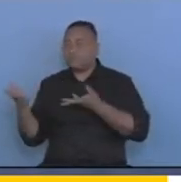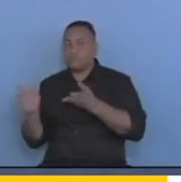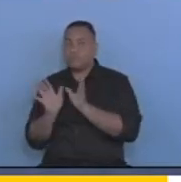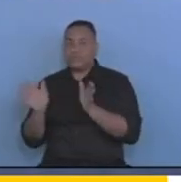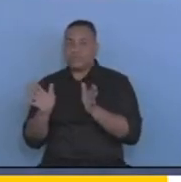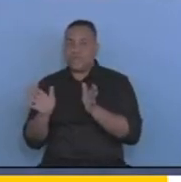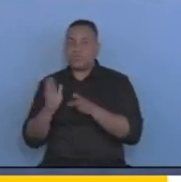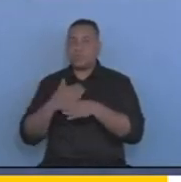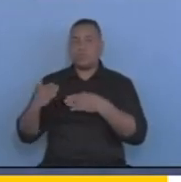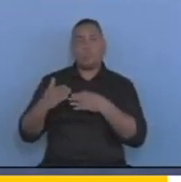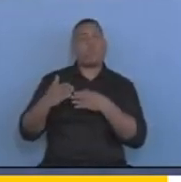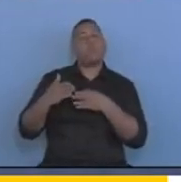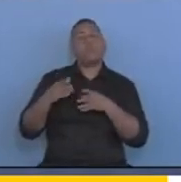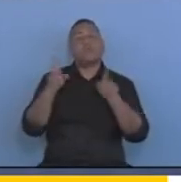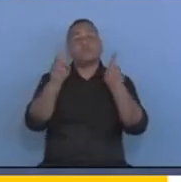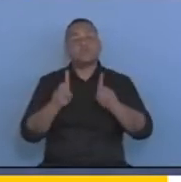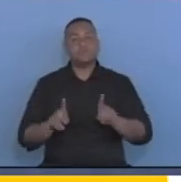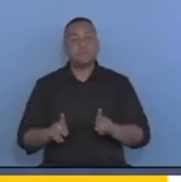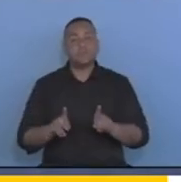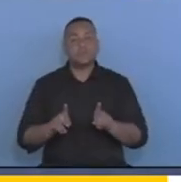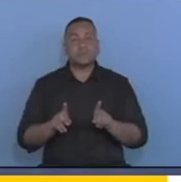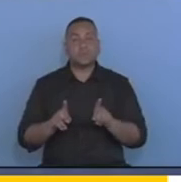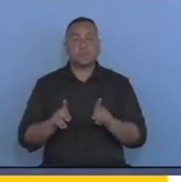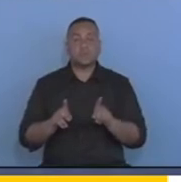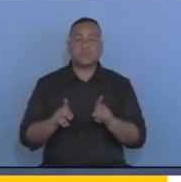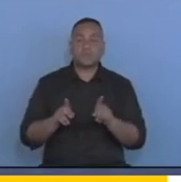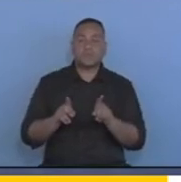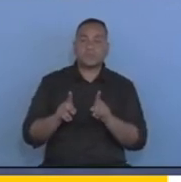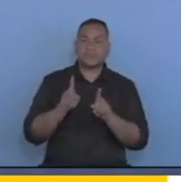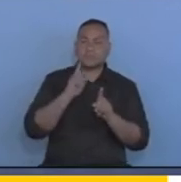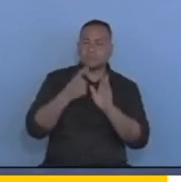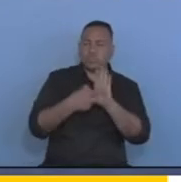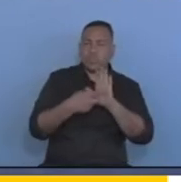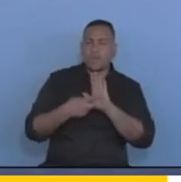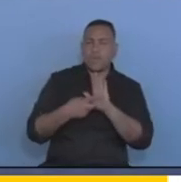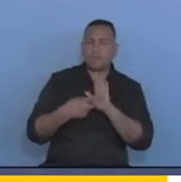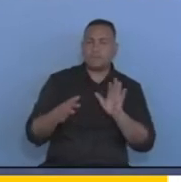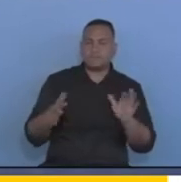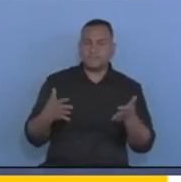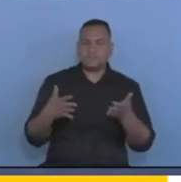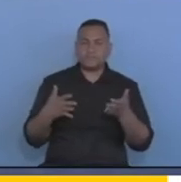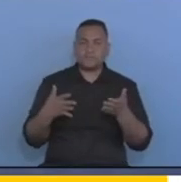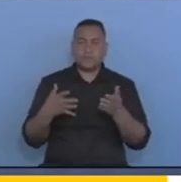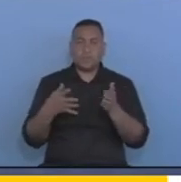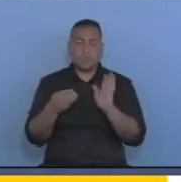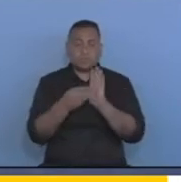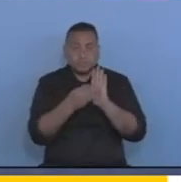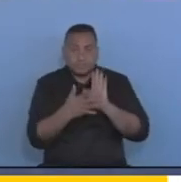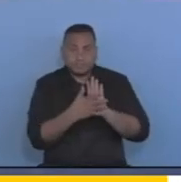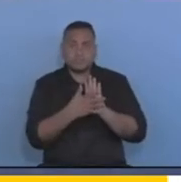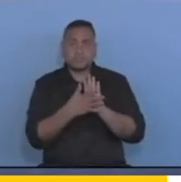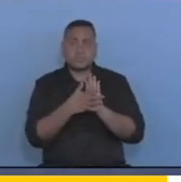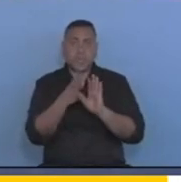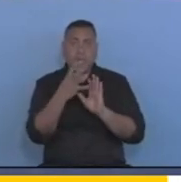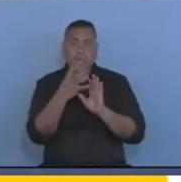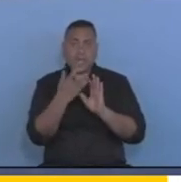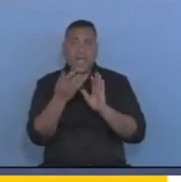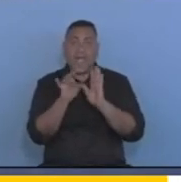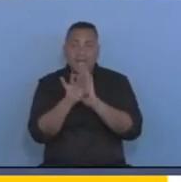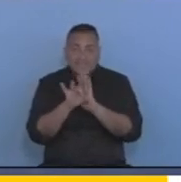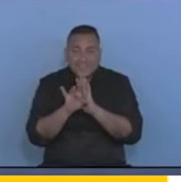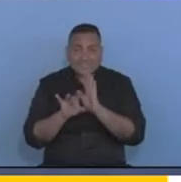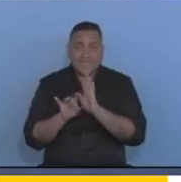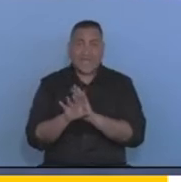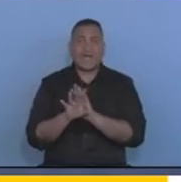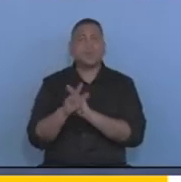special projects that we run, if there's also opportunities available there, we'll then put notifications out, adverts out for students to come and apply for